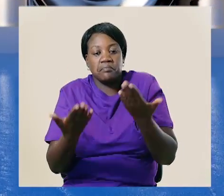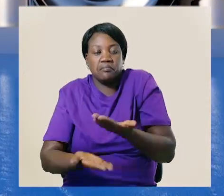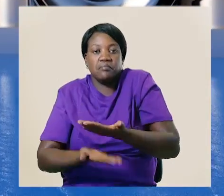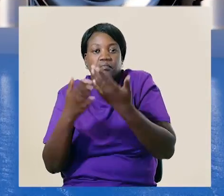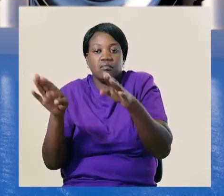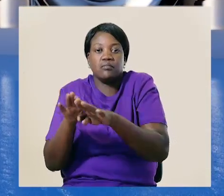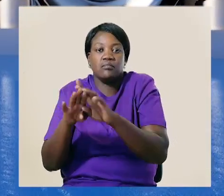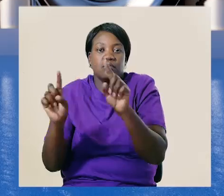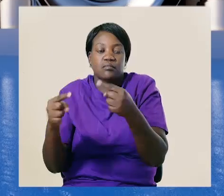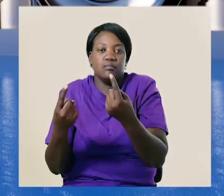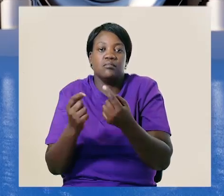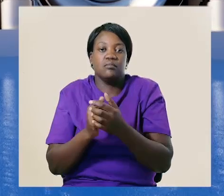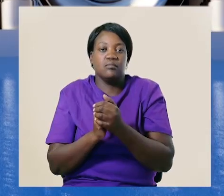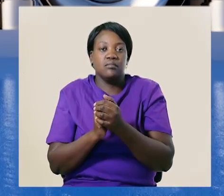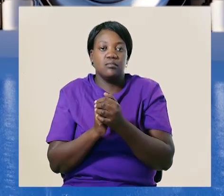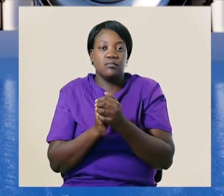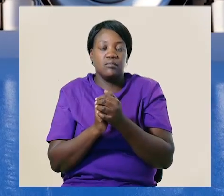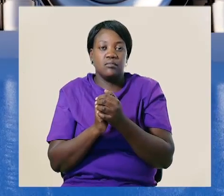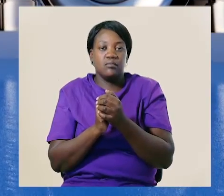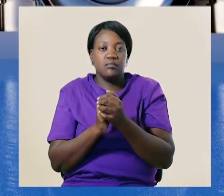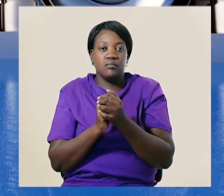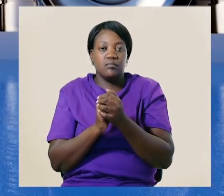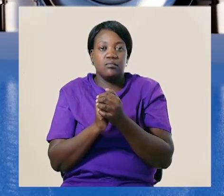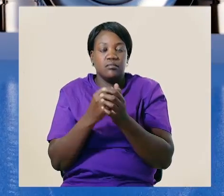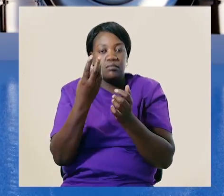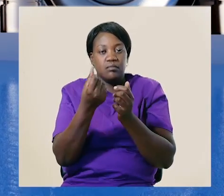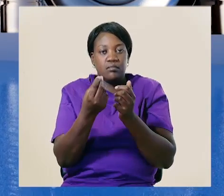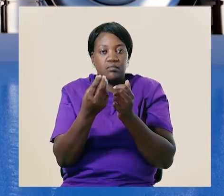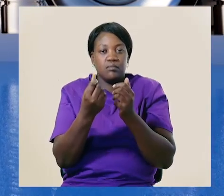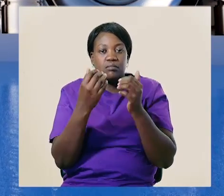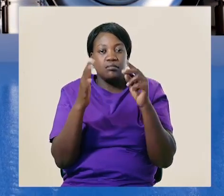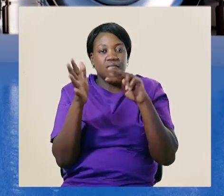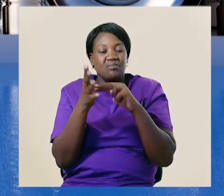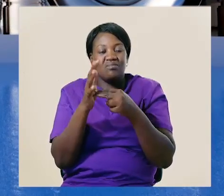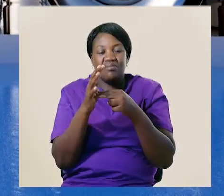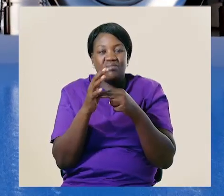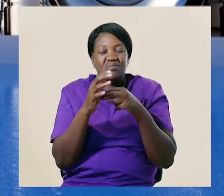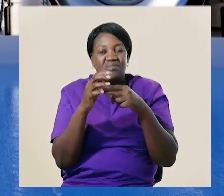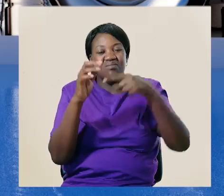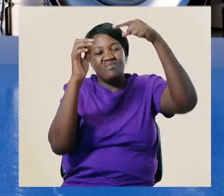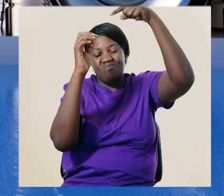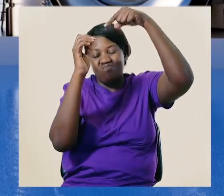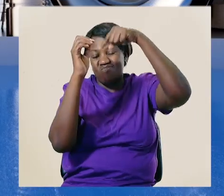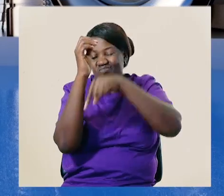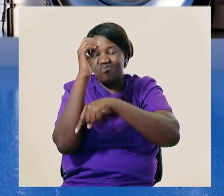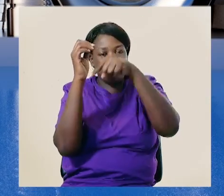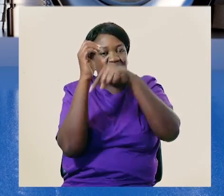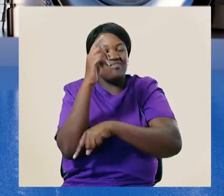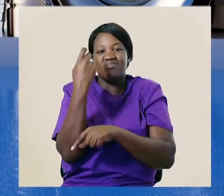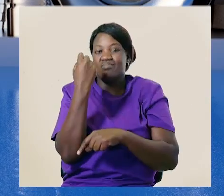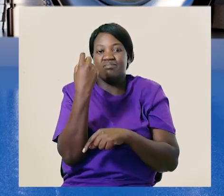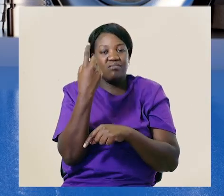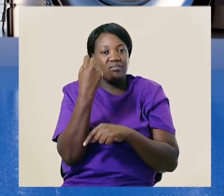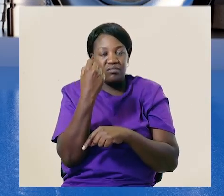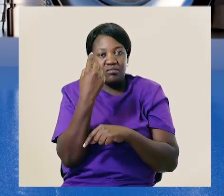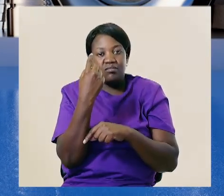production. Capital. The concept of capital is more complicated than the other two factors of production we